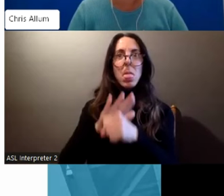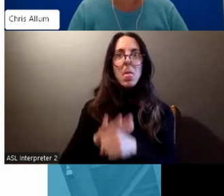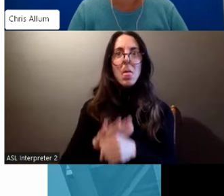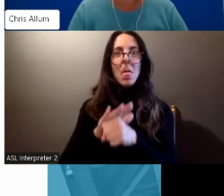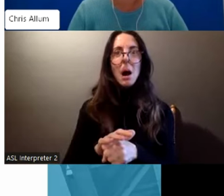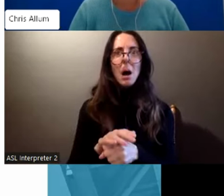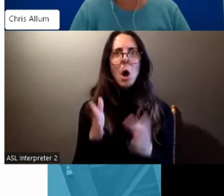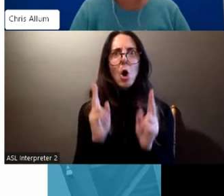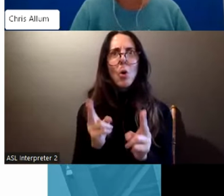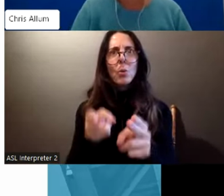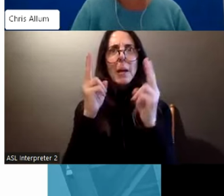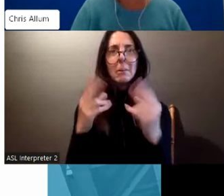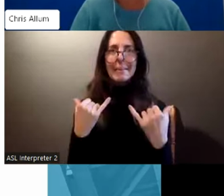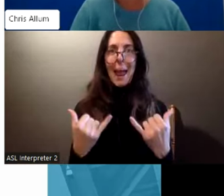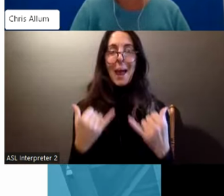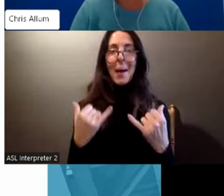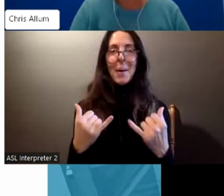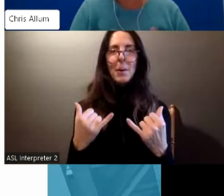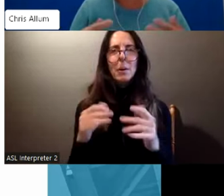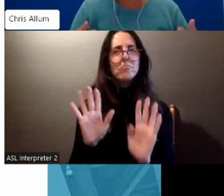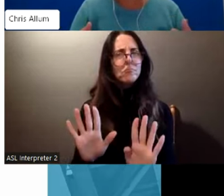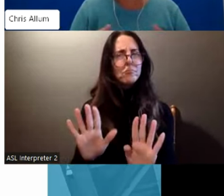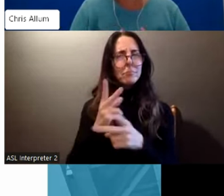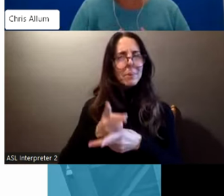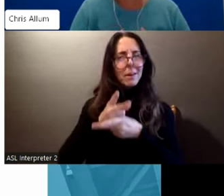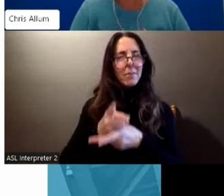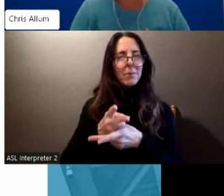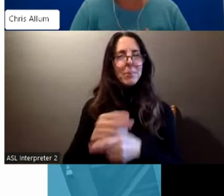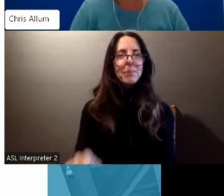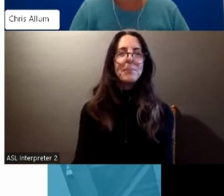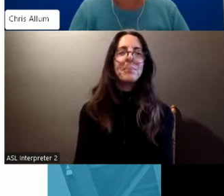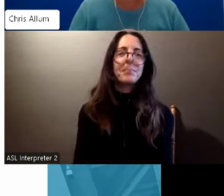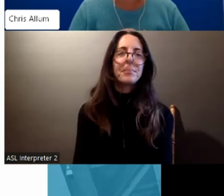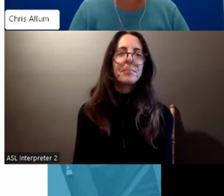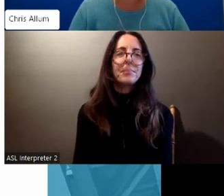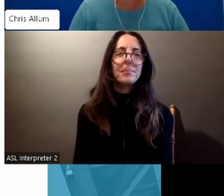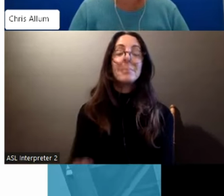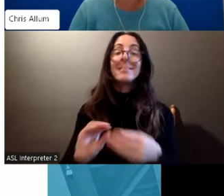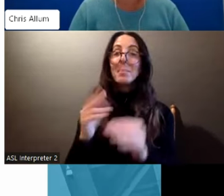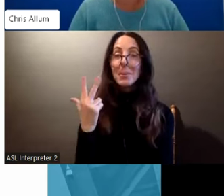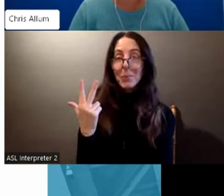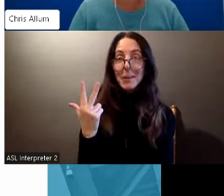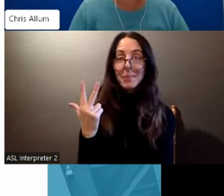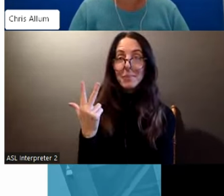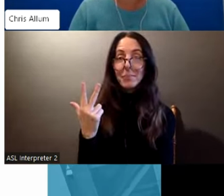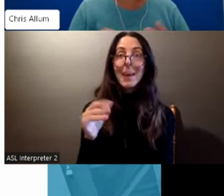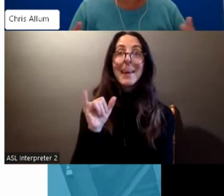act right away. Then, of course, be wary of opportunities that sound too good to be